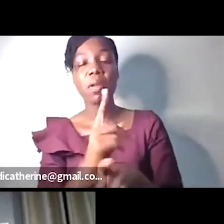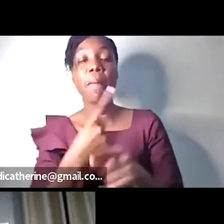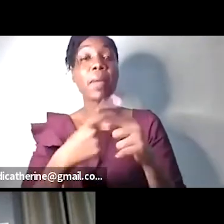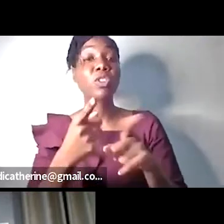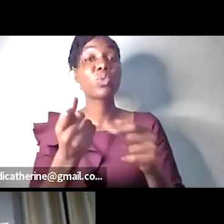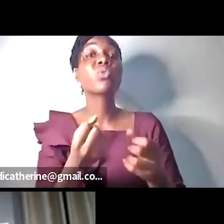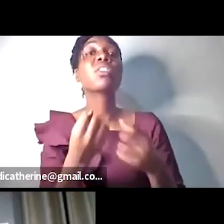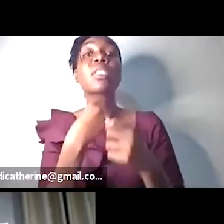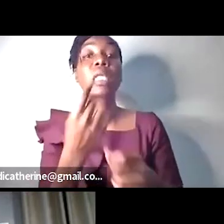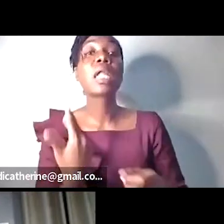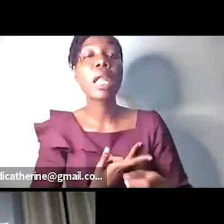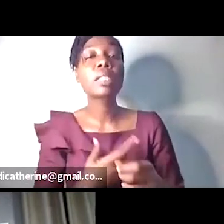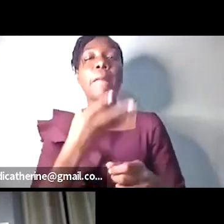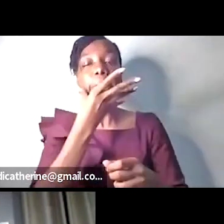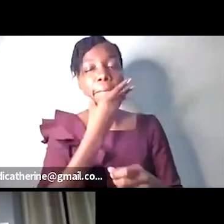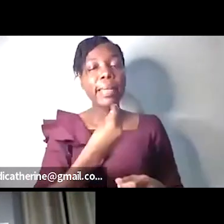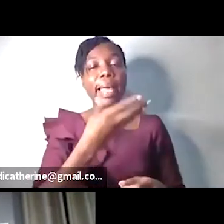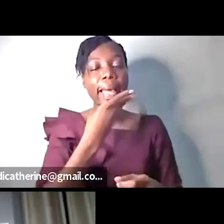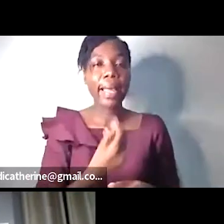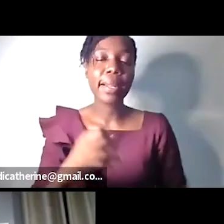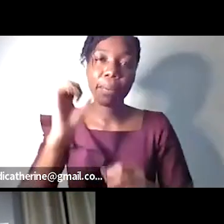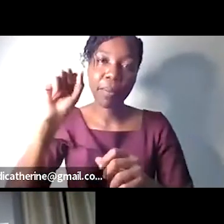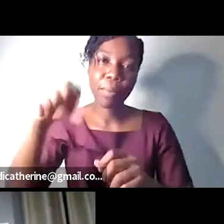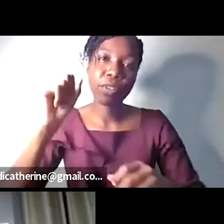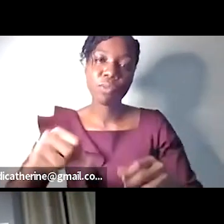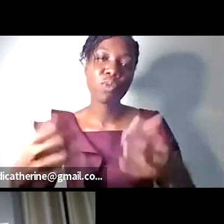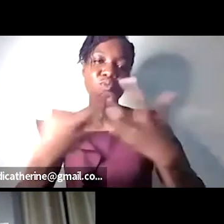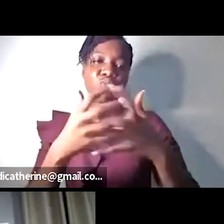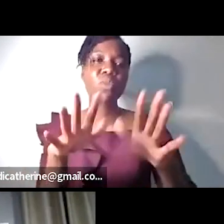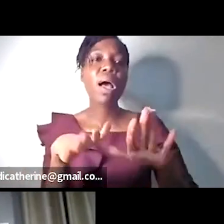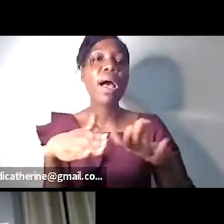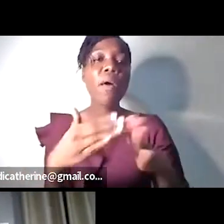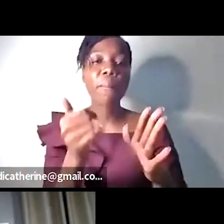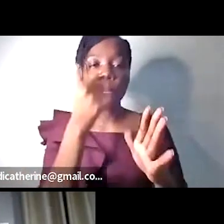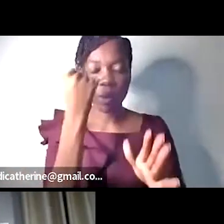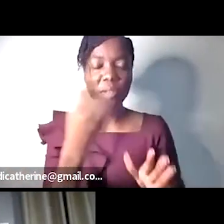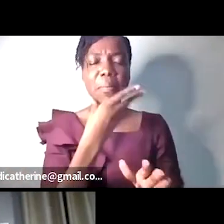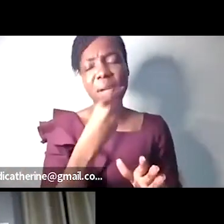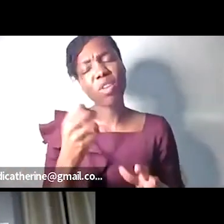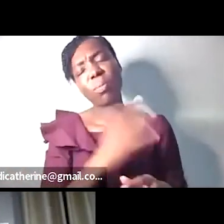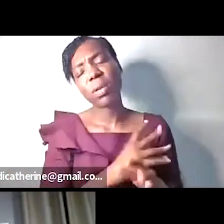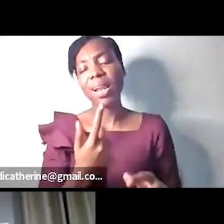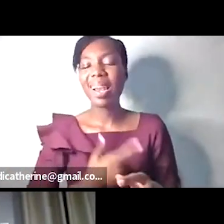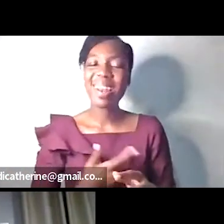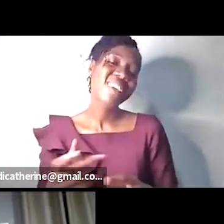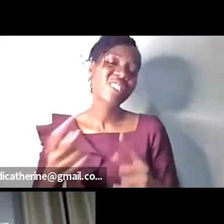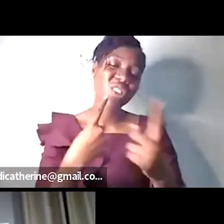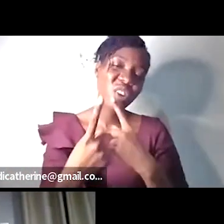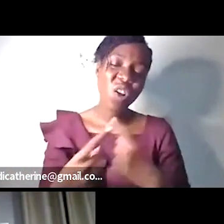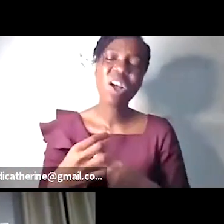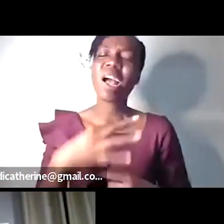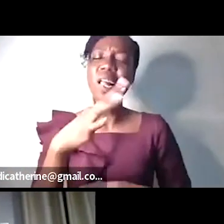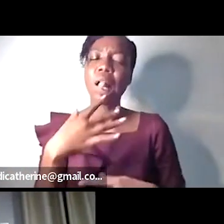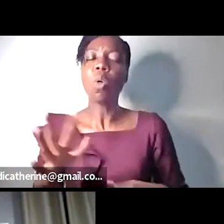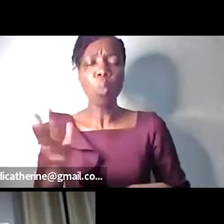men allies? Because they are just saying here that we have just been talking about women. And there's somebody saying, just an observation